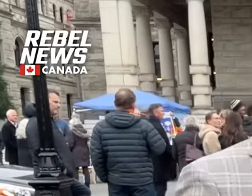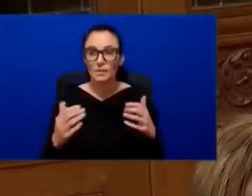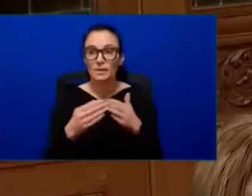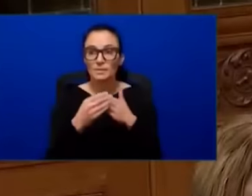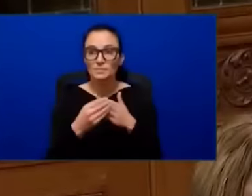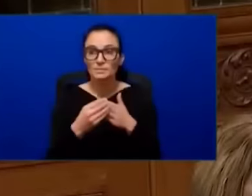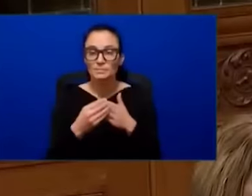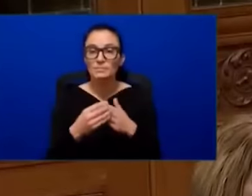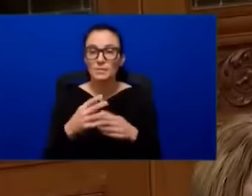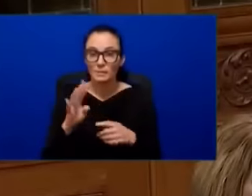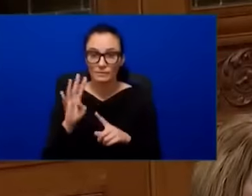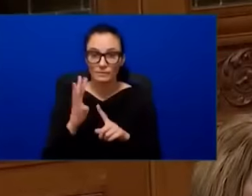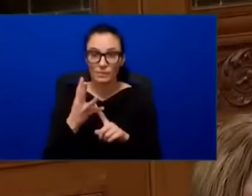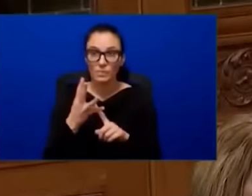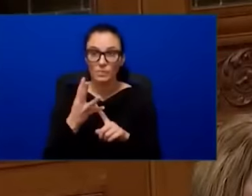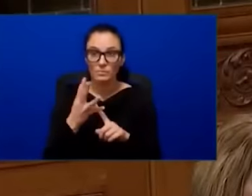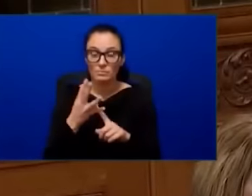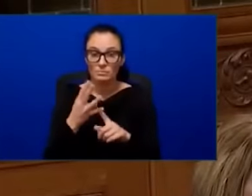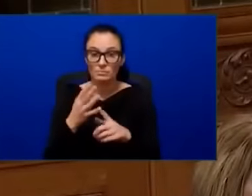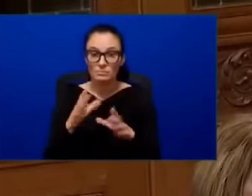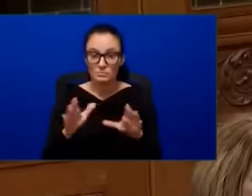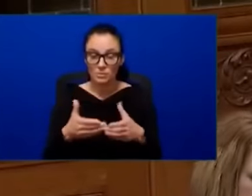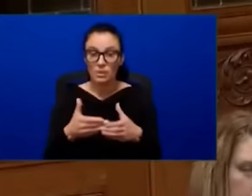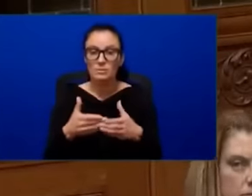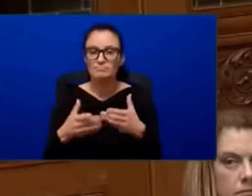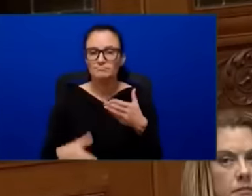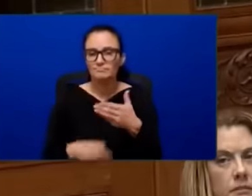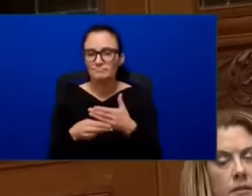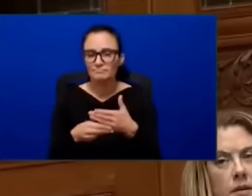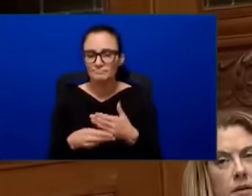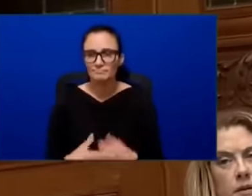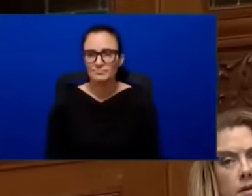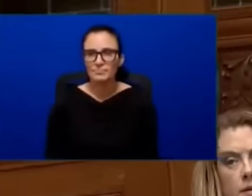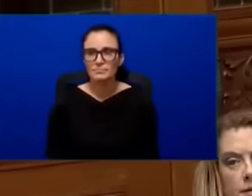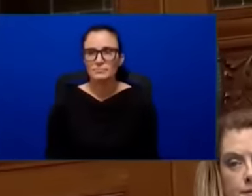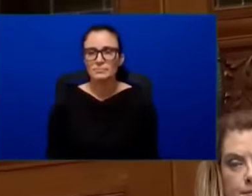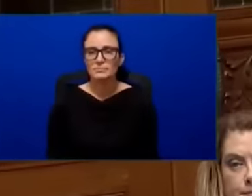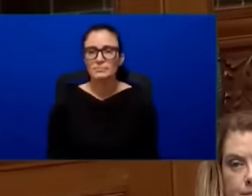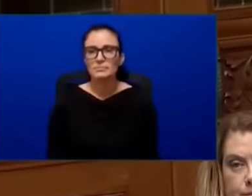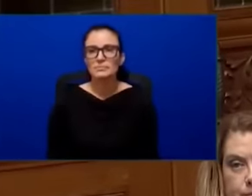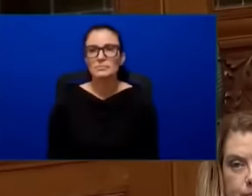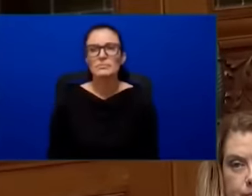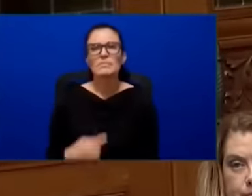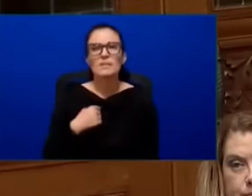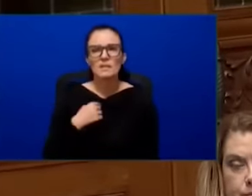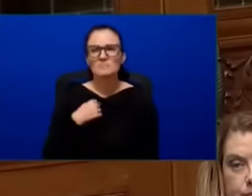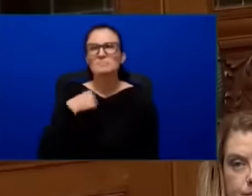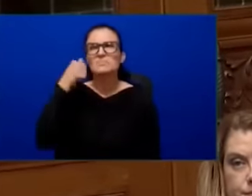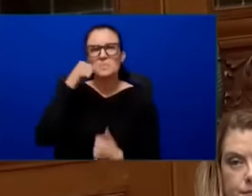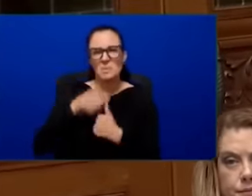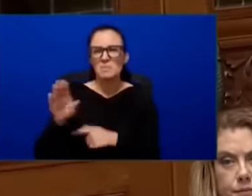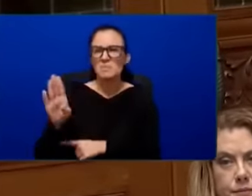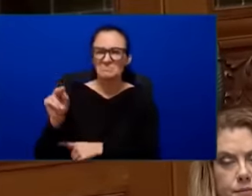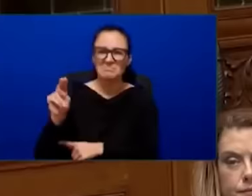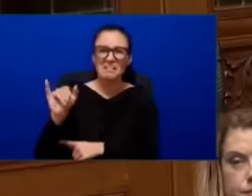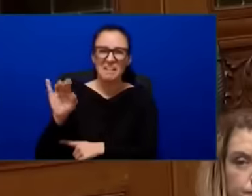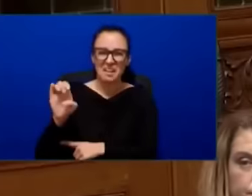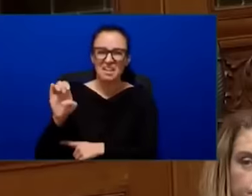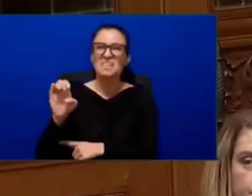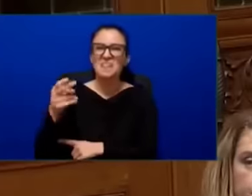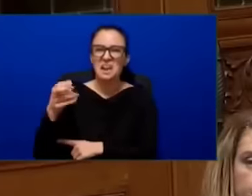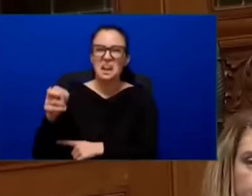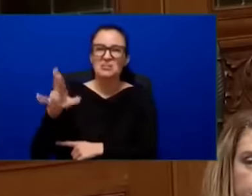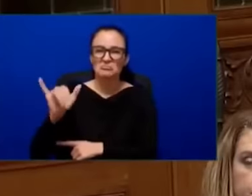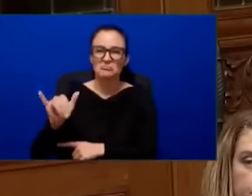this cowboy. vividly remember the briefing call I attended where Dr. Bonnie Henry used the term cajole to